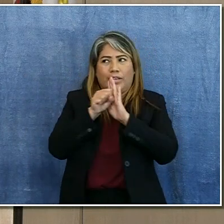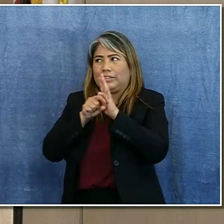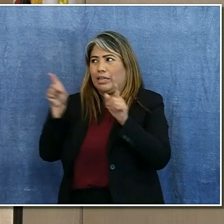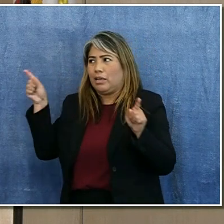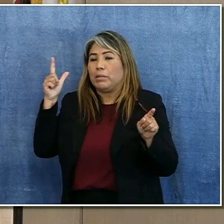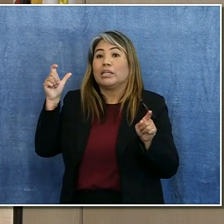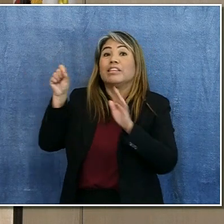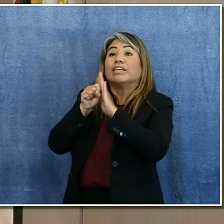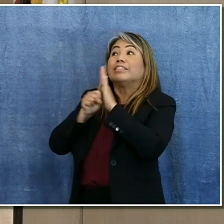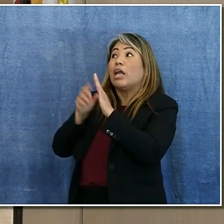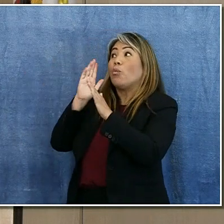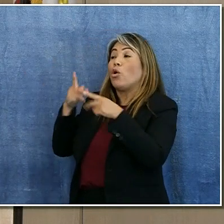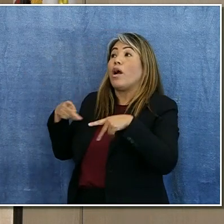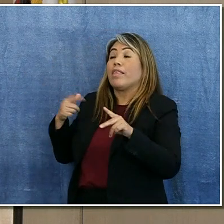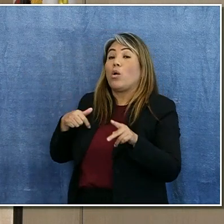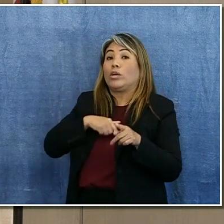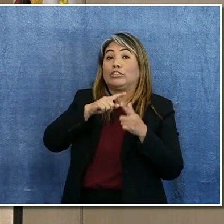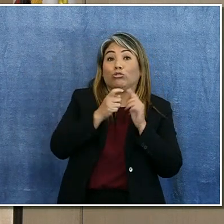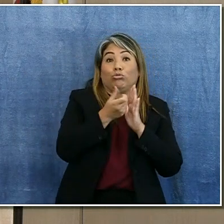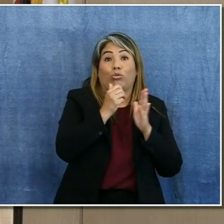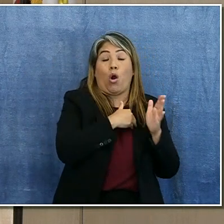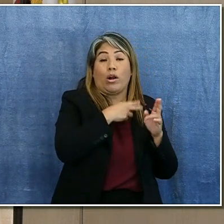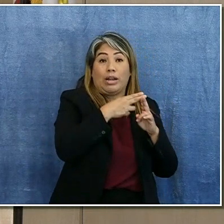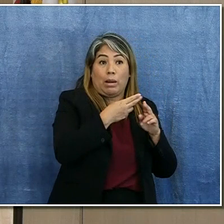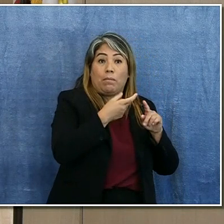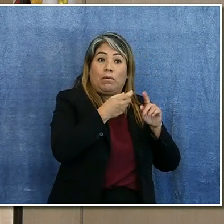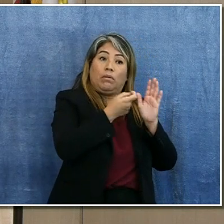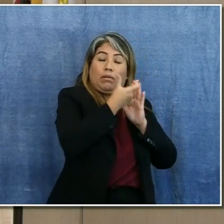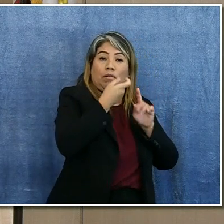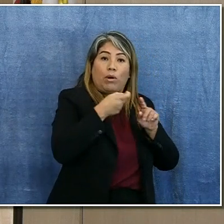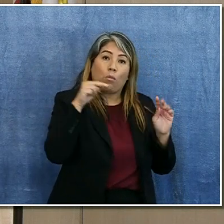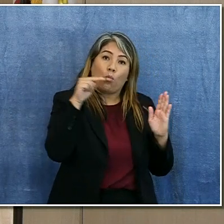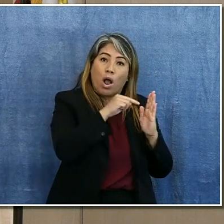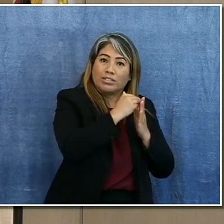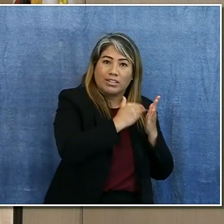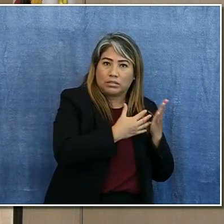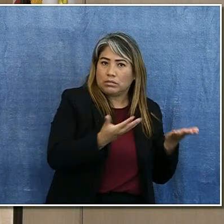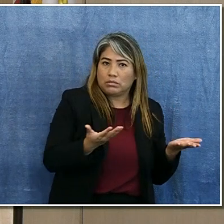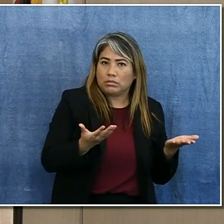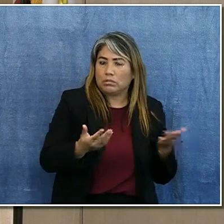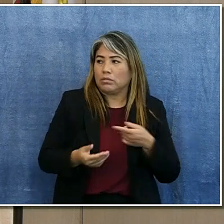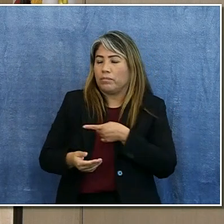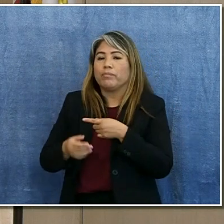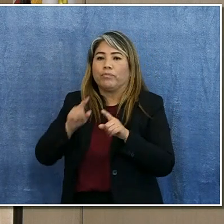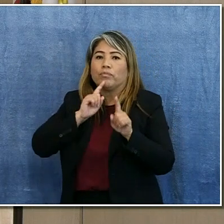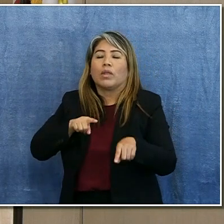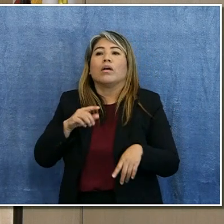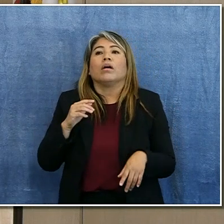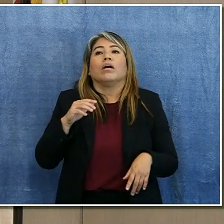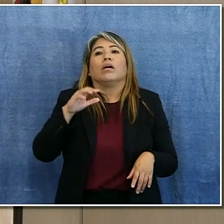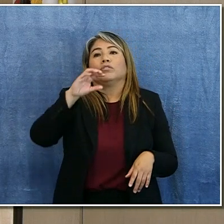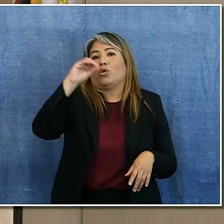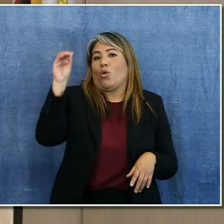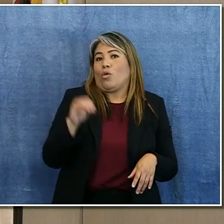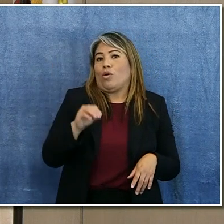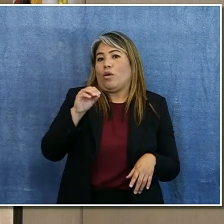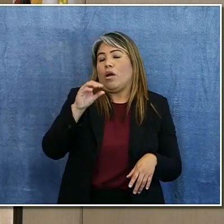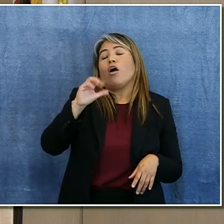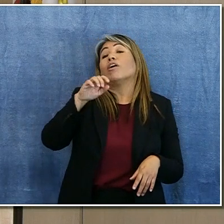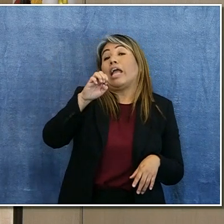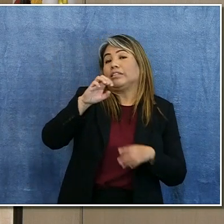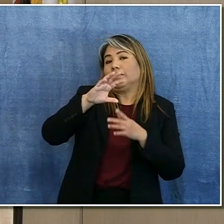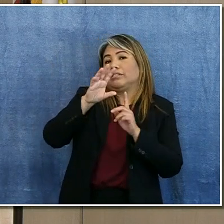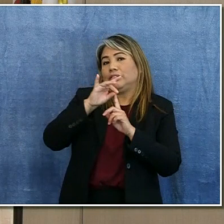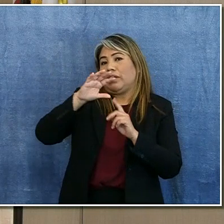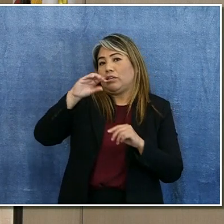Because it's the state that will allow us to get off the monitoring list. Well, for the case rates, our case rate,